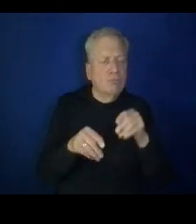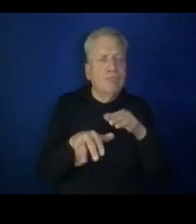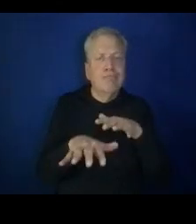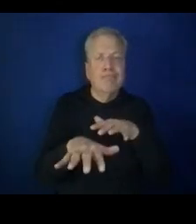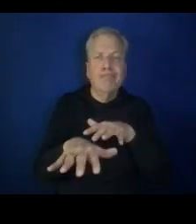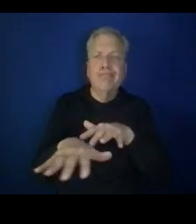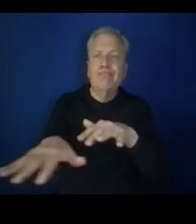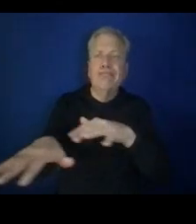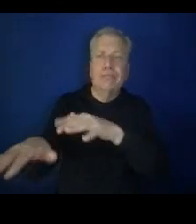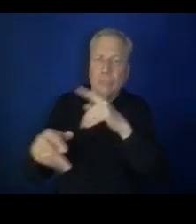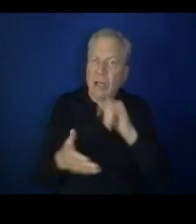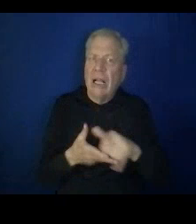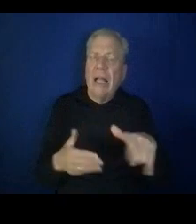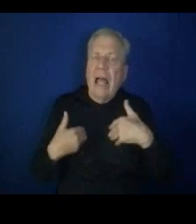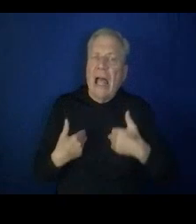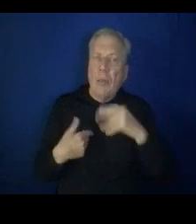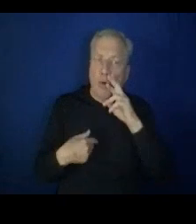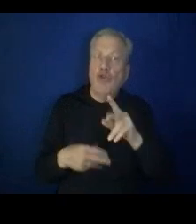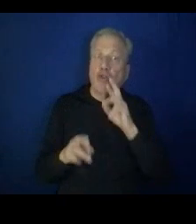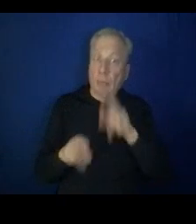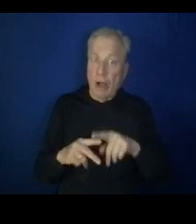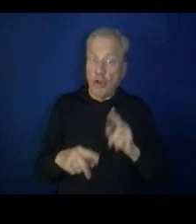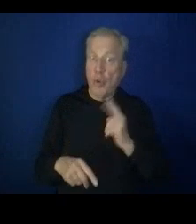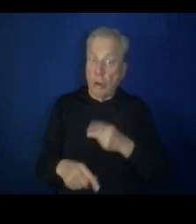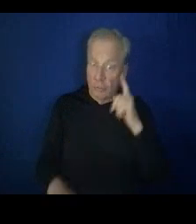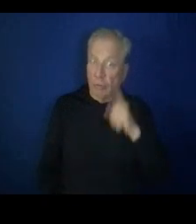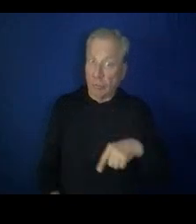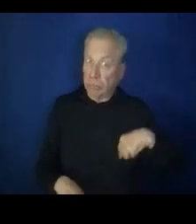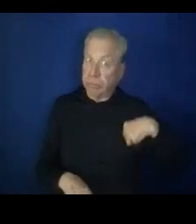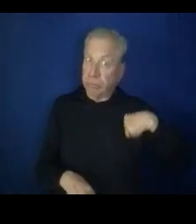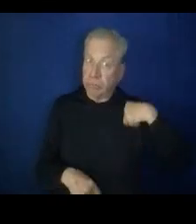These animals have been responding to us for a very long time.